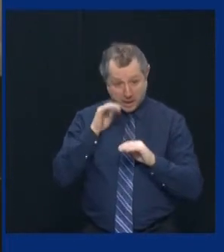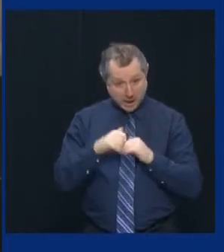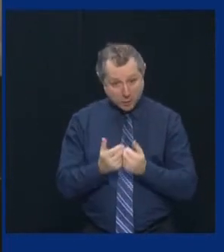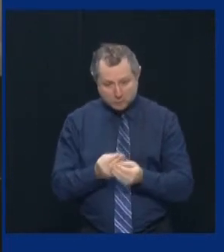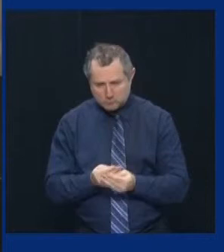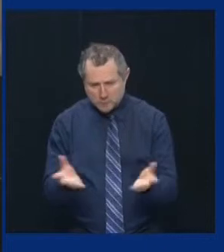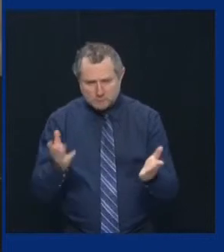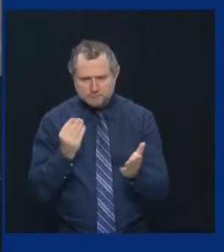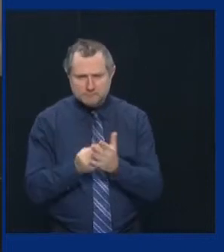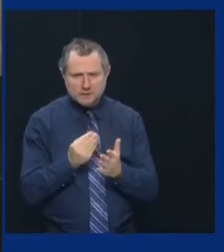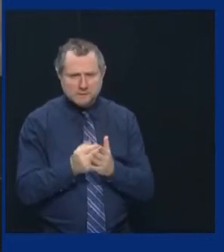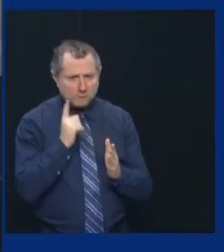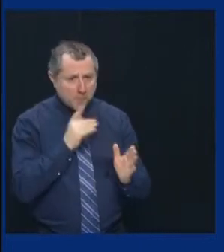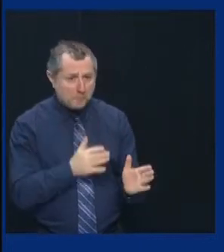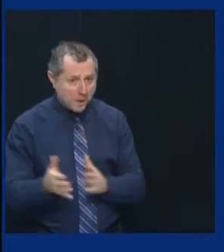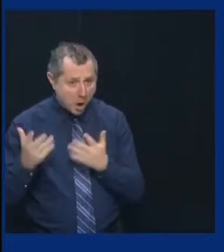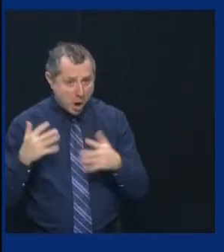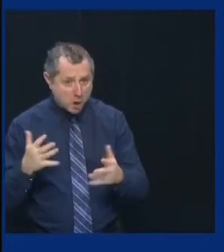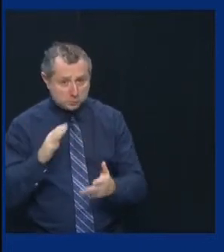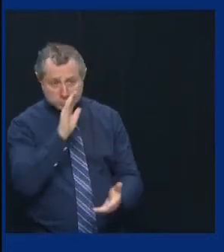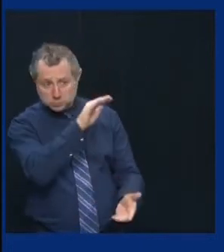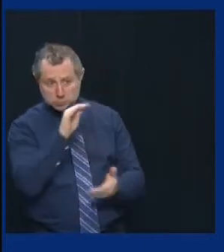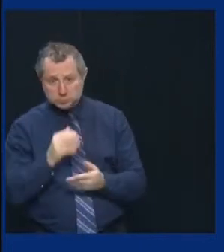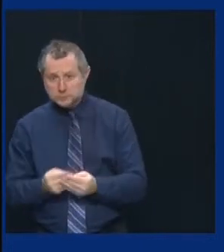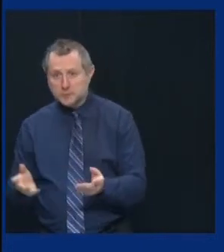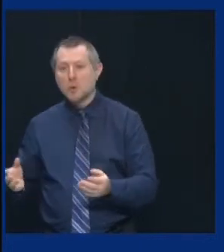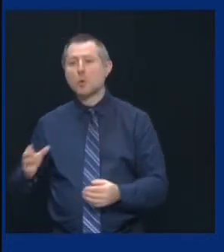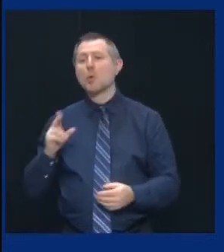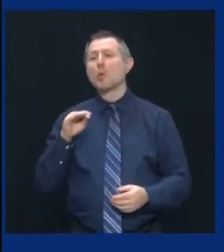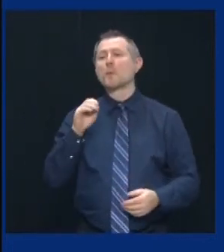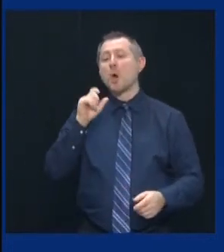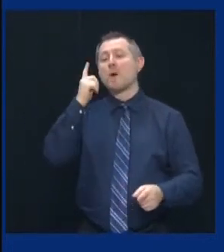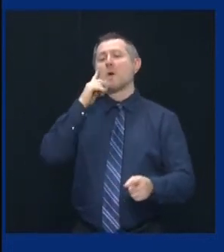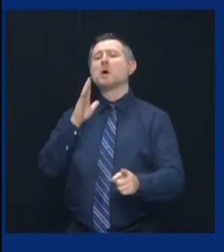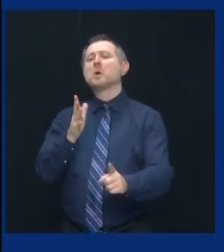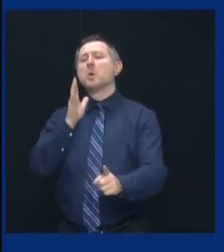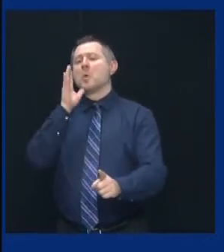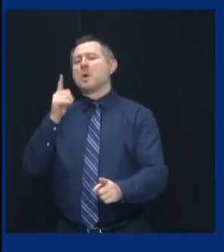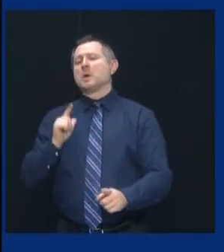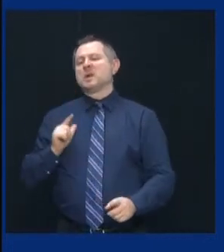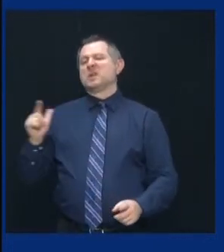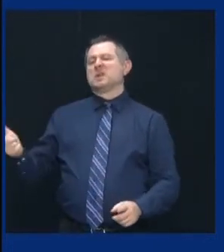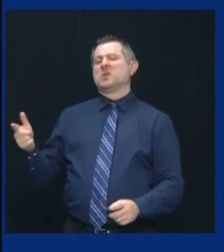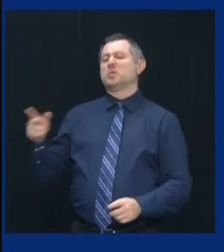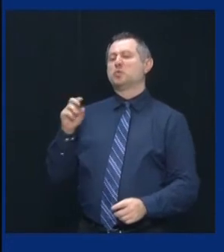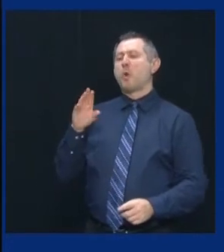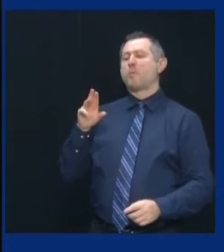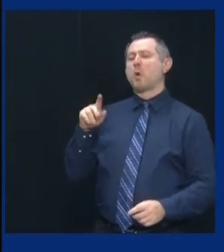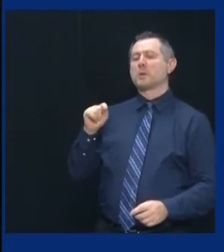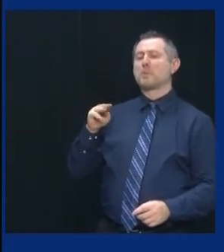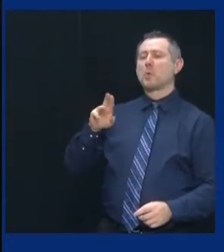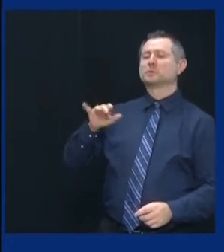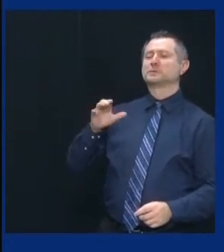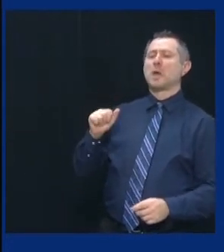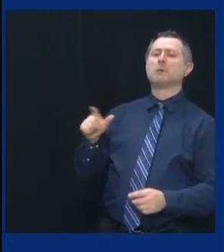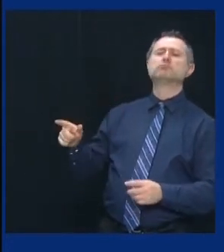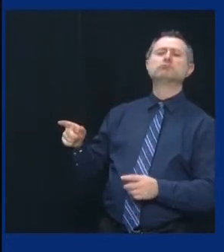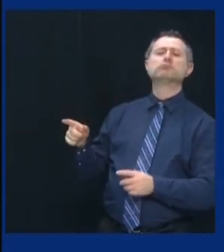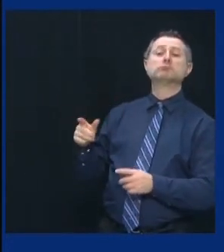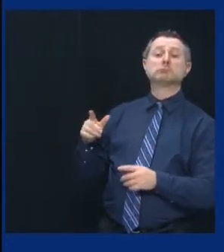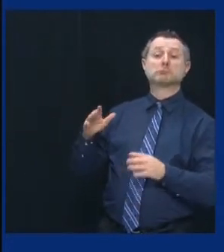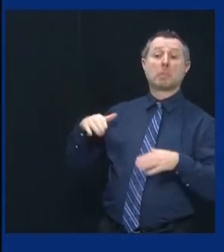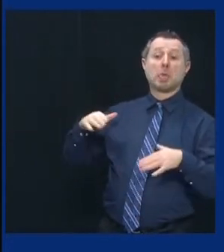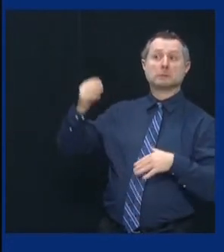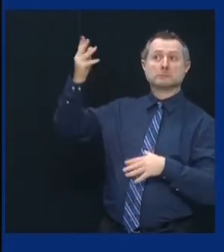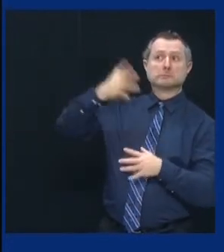Yeah, I refer to Robert Mexico. We have to get more detail on exactly how much we get and